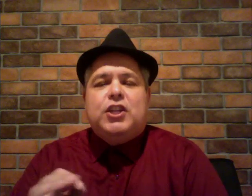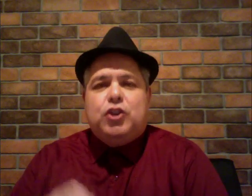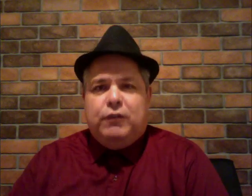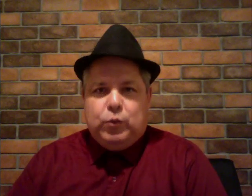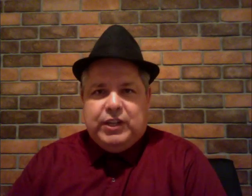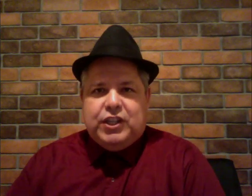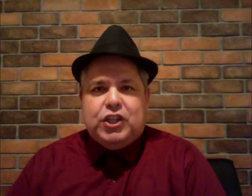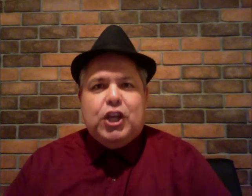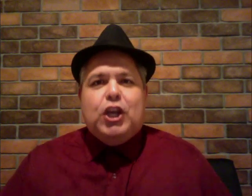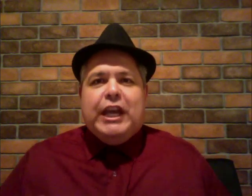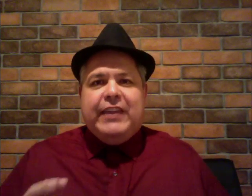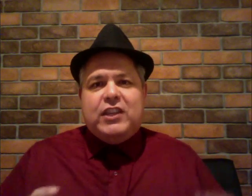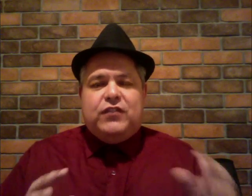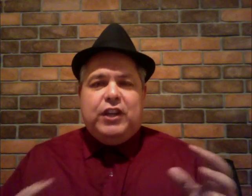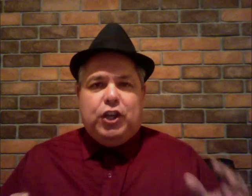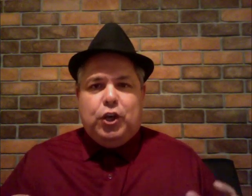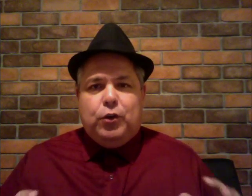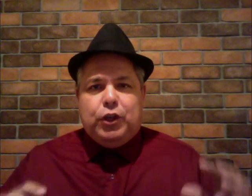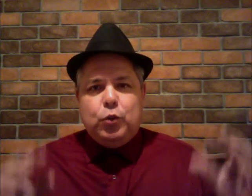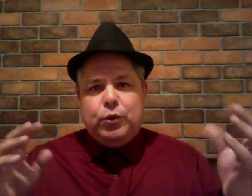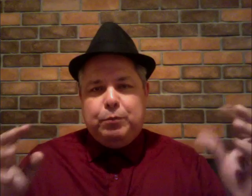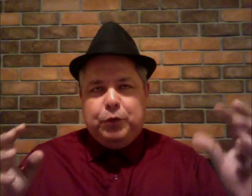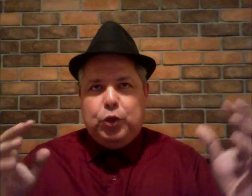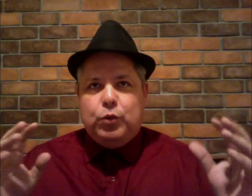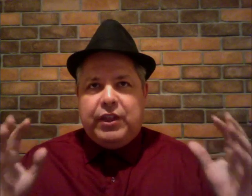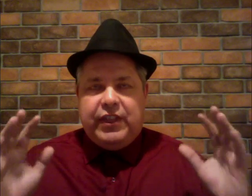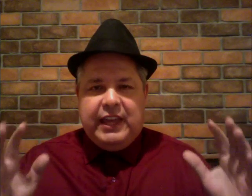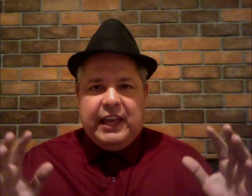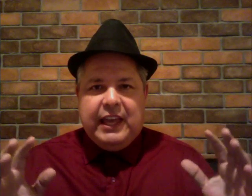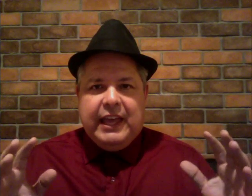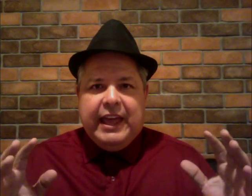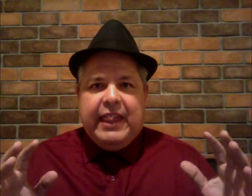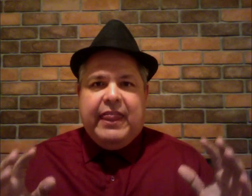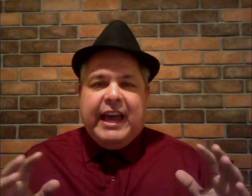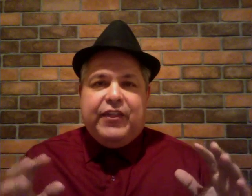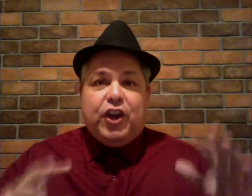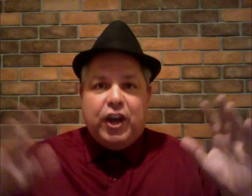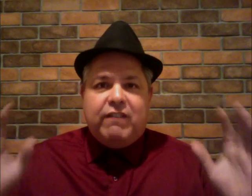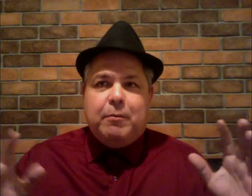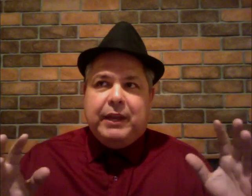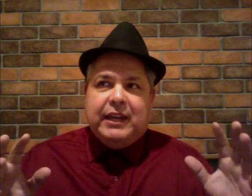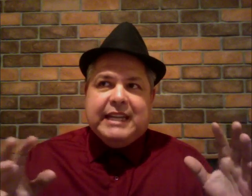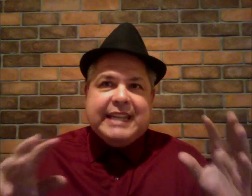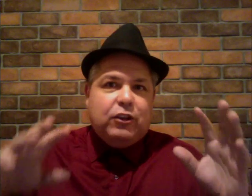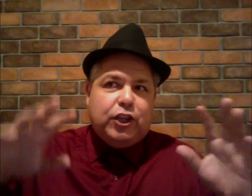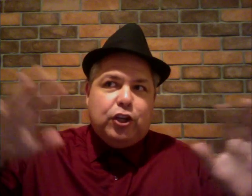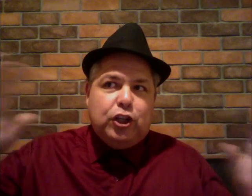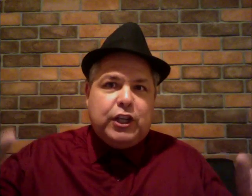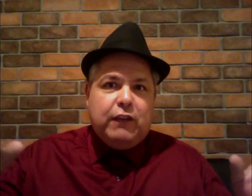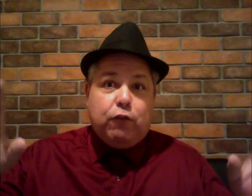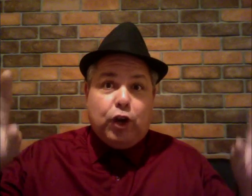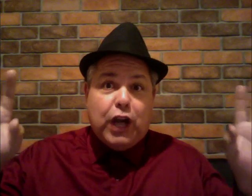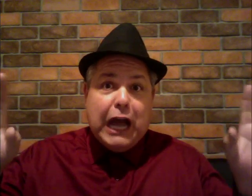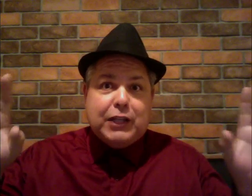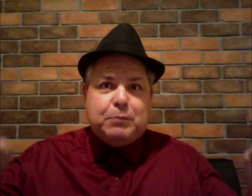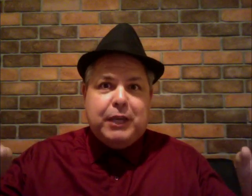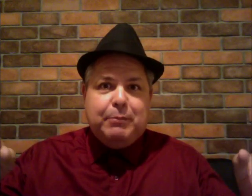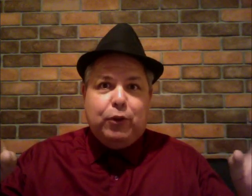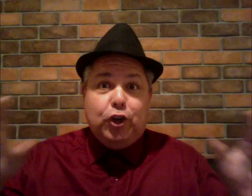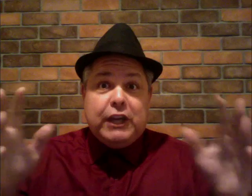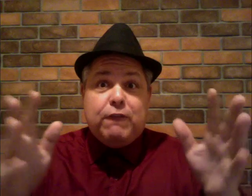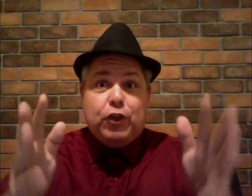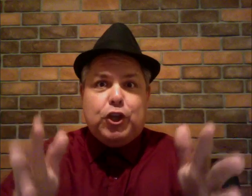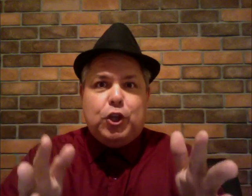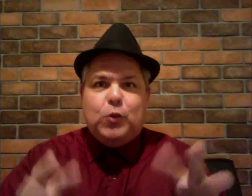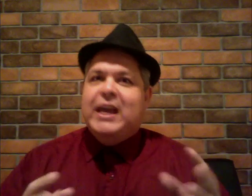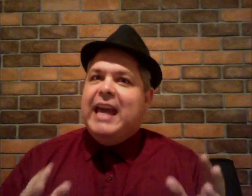You see, Jehovah's Witnesses, in this video, you would think that the government is out there looking for God's people.